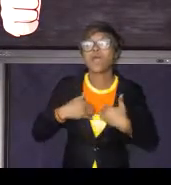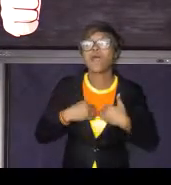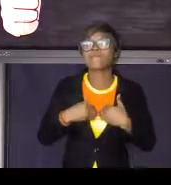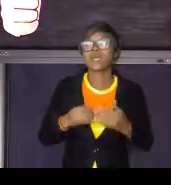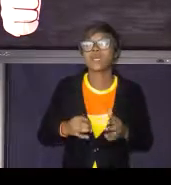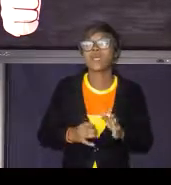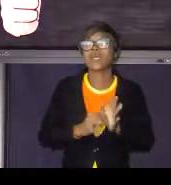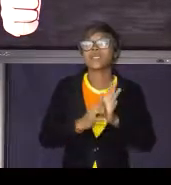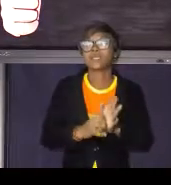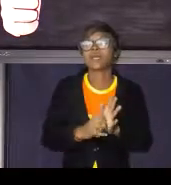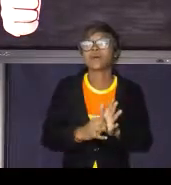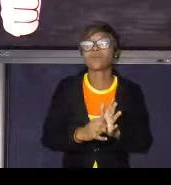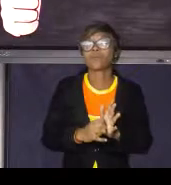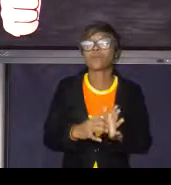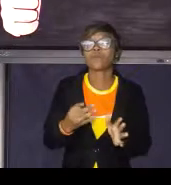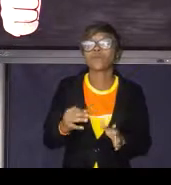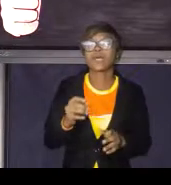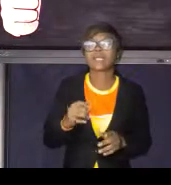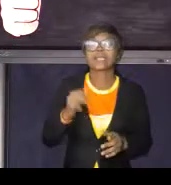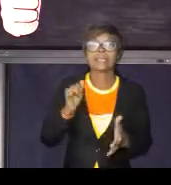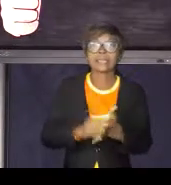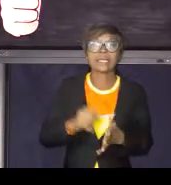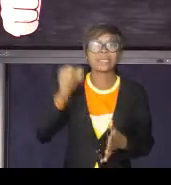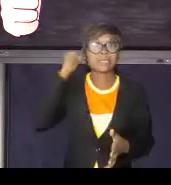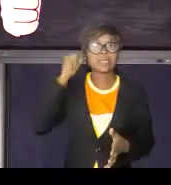examples of words that sound